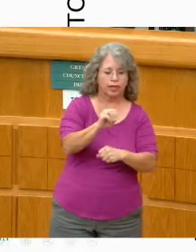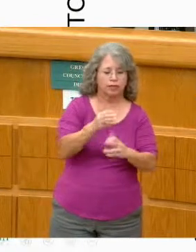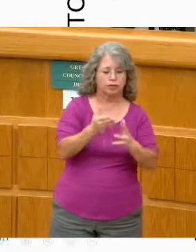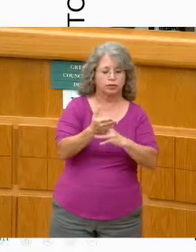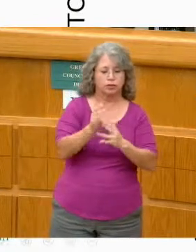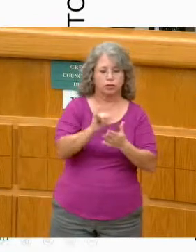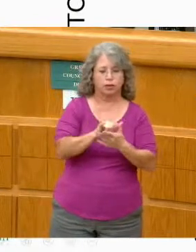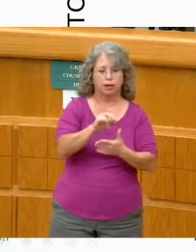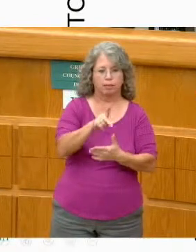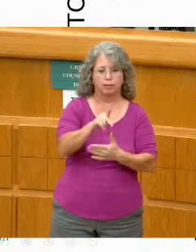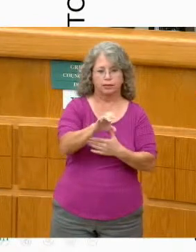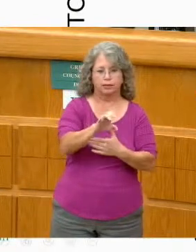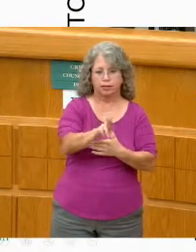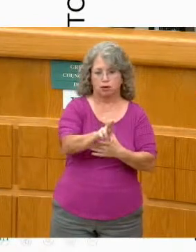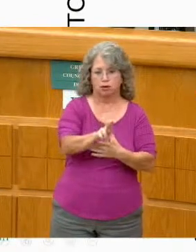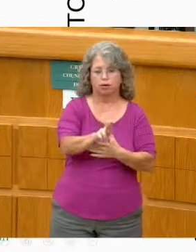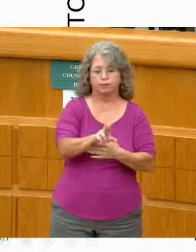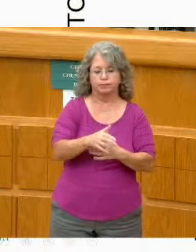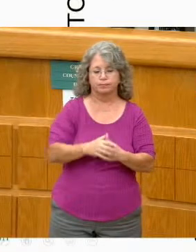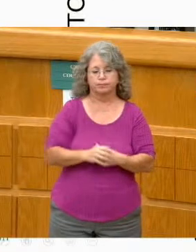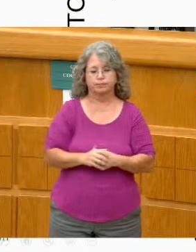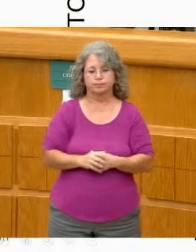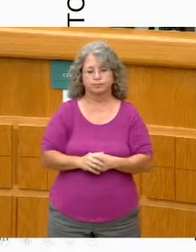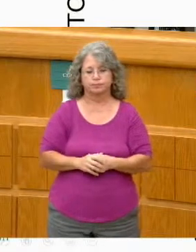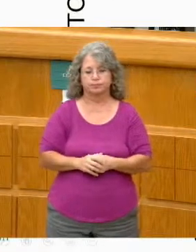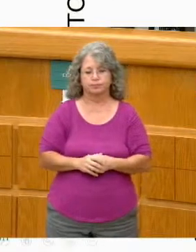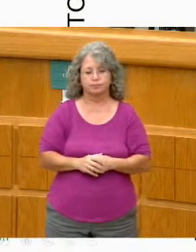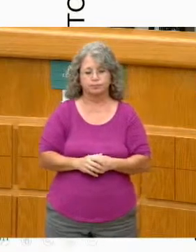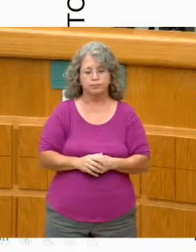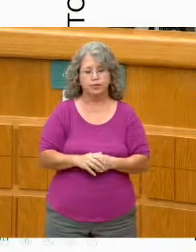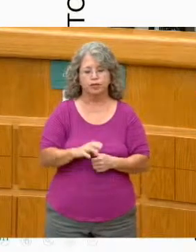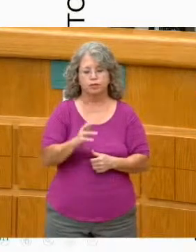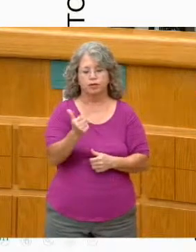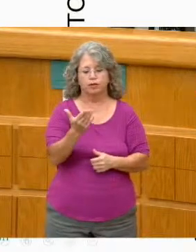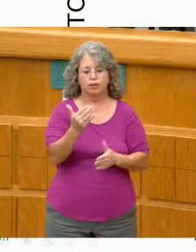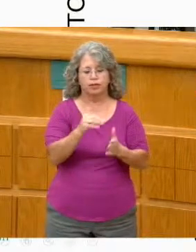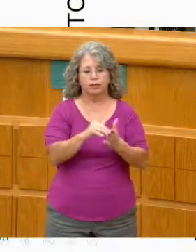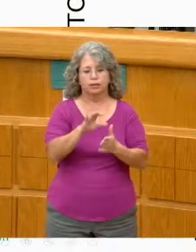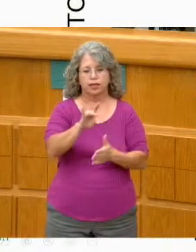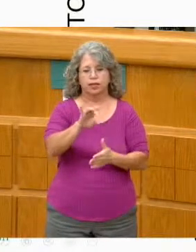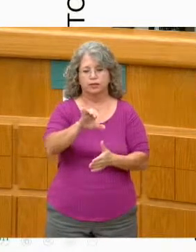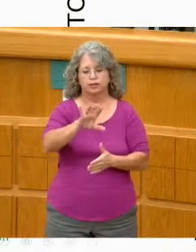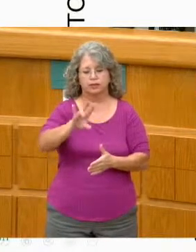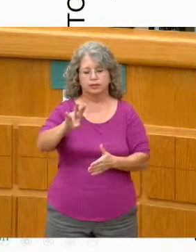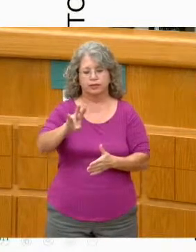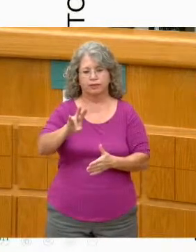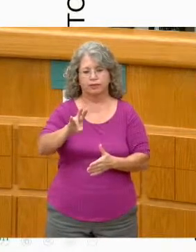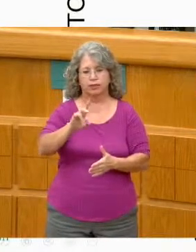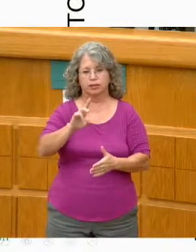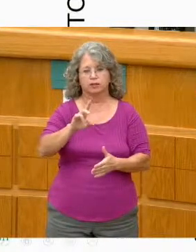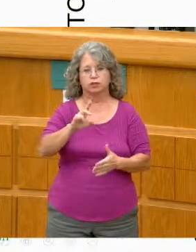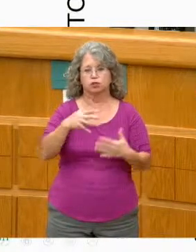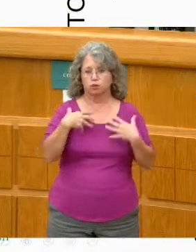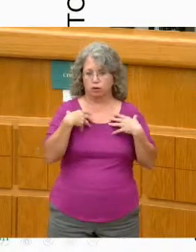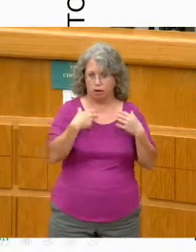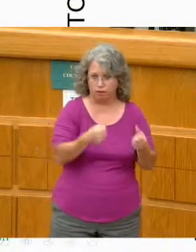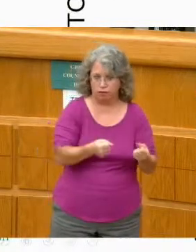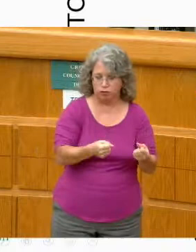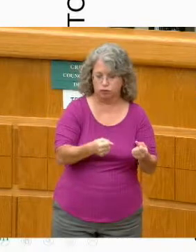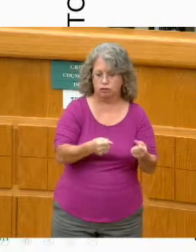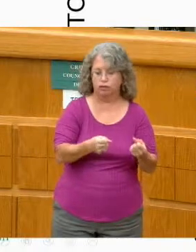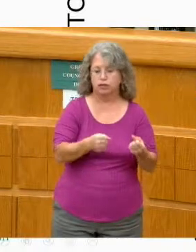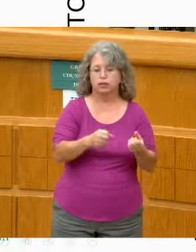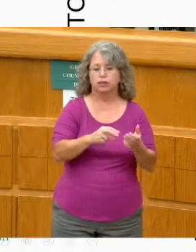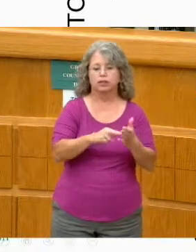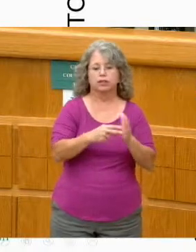cases. So that's what I whittled down the data to here. There's been 13,857 confirmed